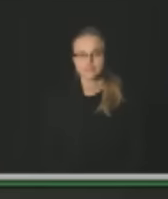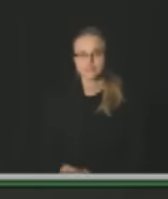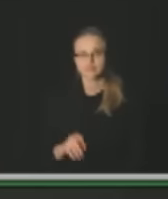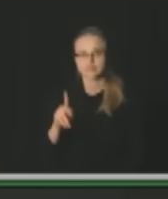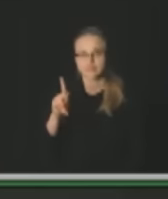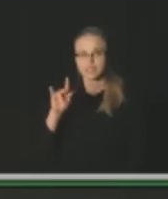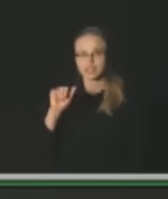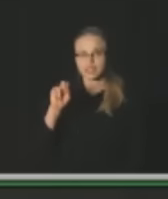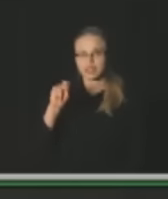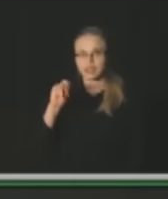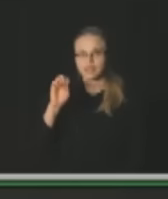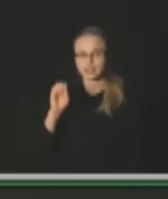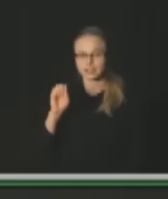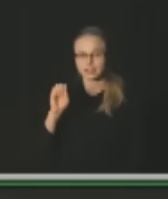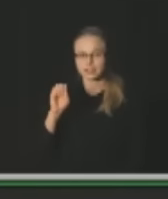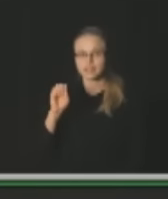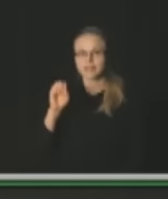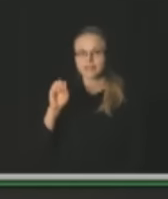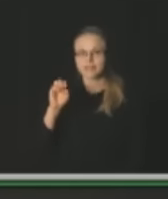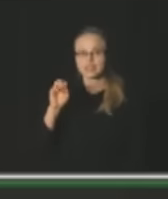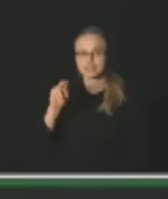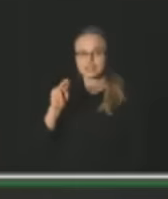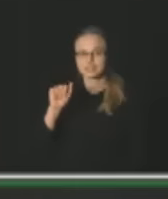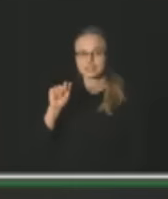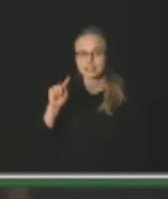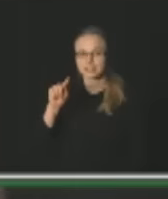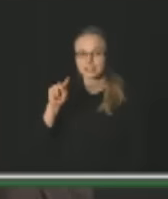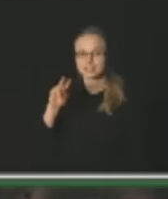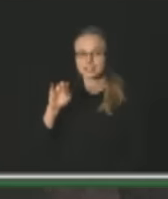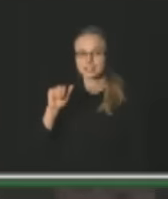Kianye Mentiang Yang.